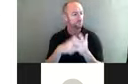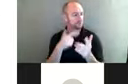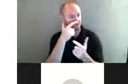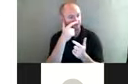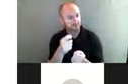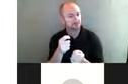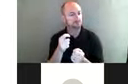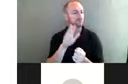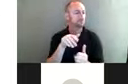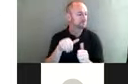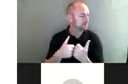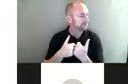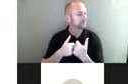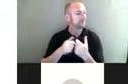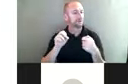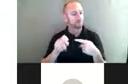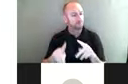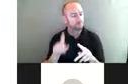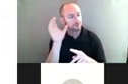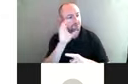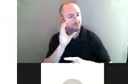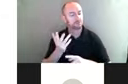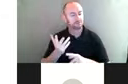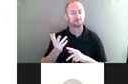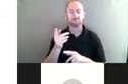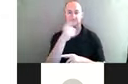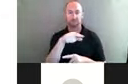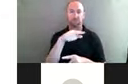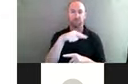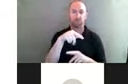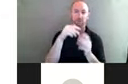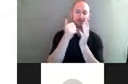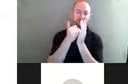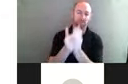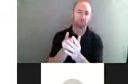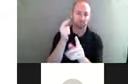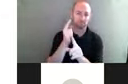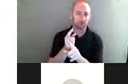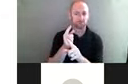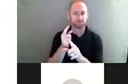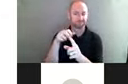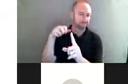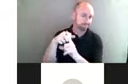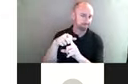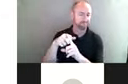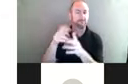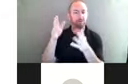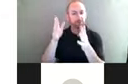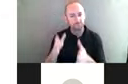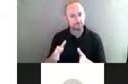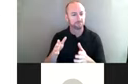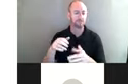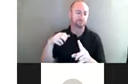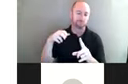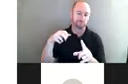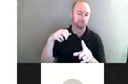in, what are your challenges, what opportunities are you looking for, they'll be able to just point you specifically right to the right collaboration area. They